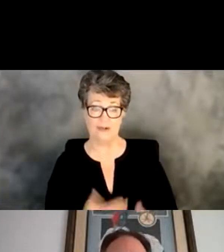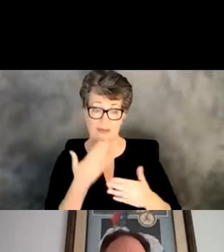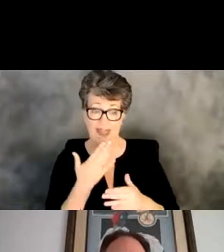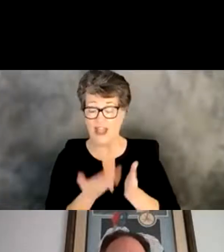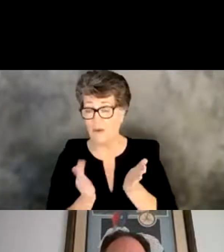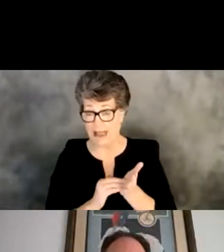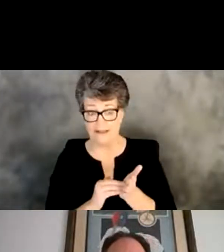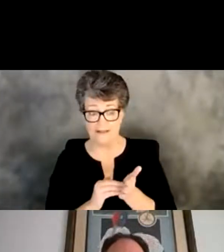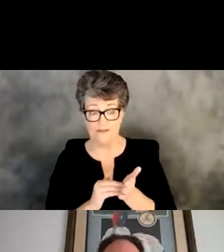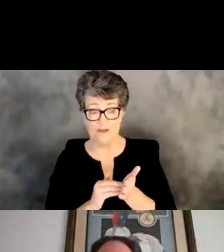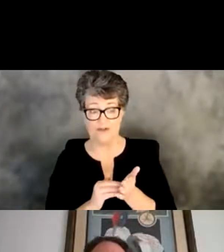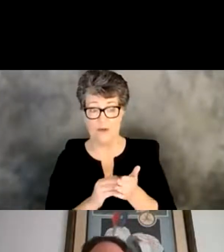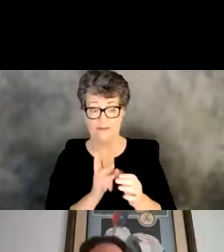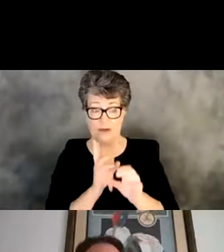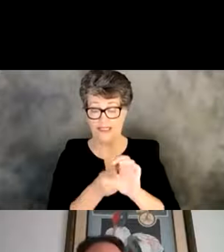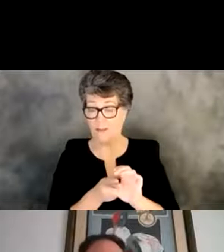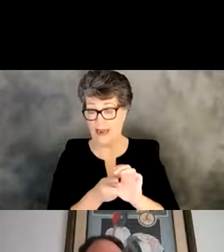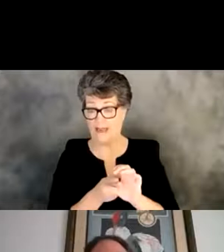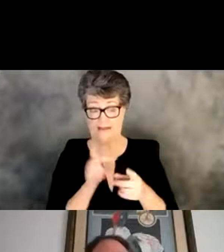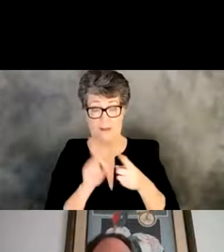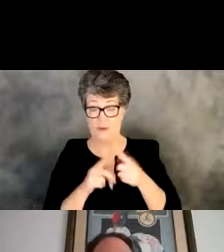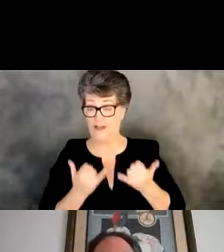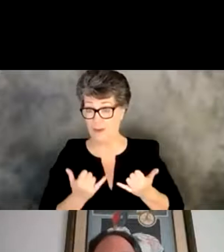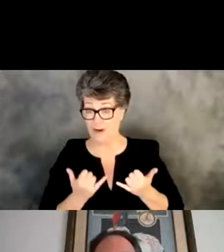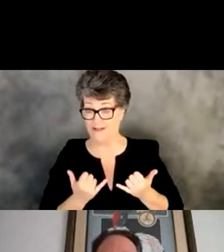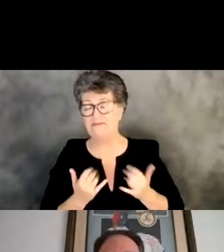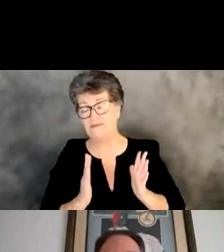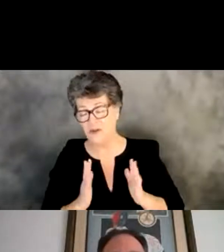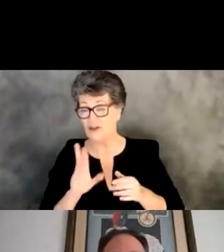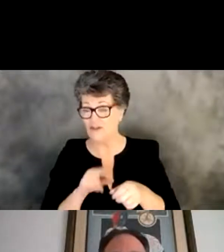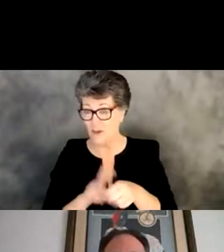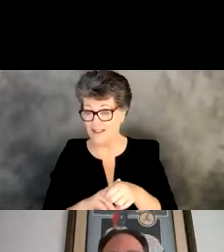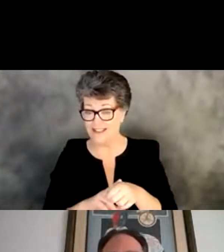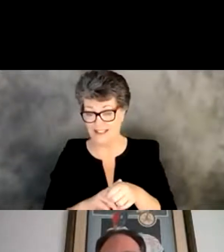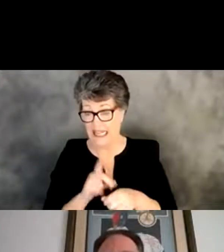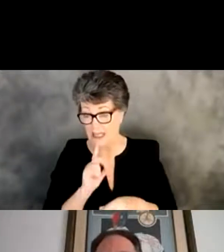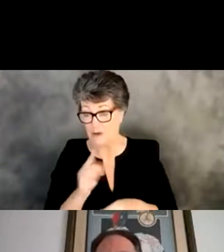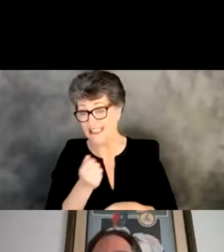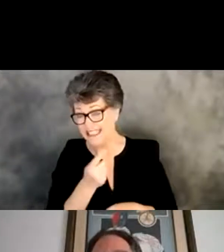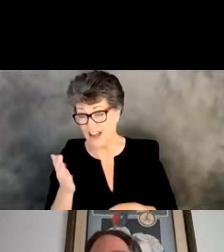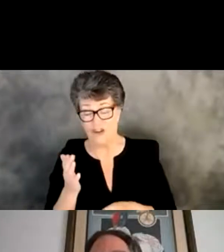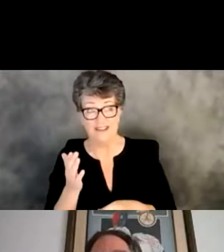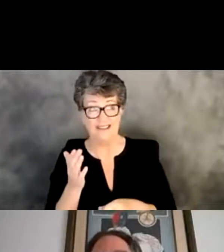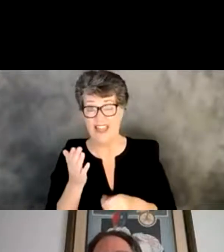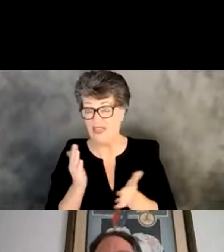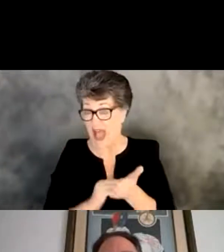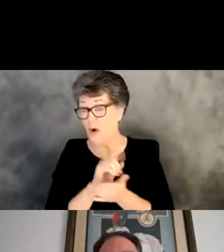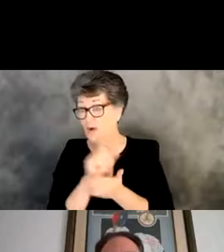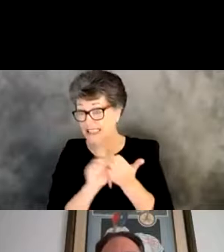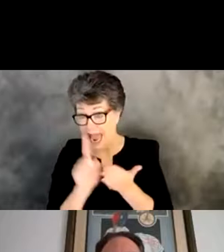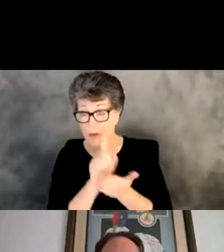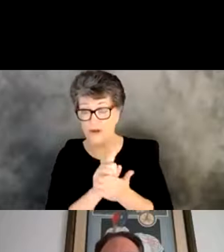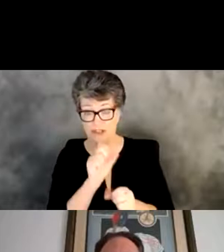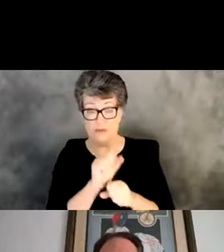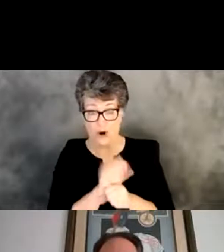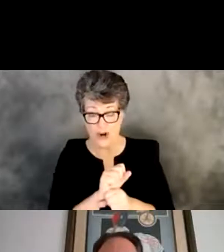for participating up to this point, which of course was, literally hundreds, if not thousands of hours of work